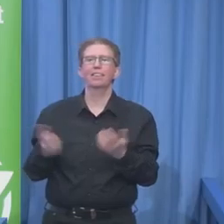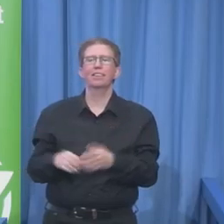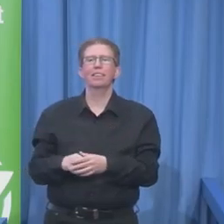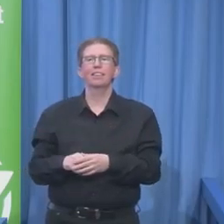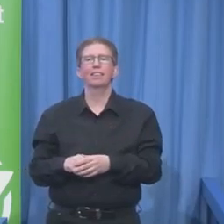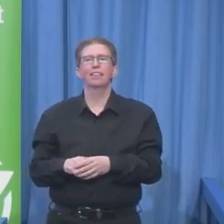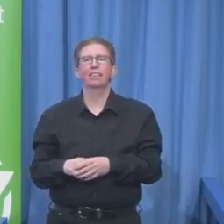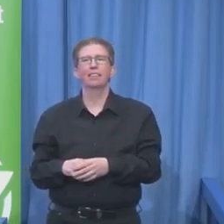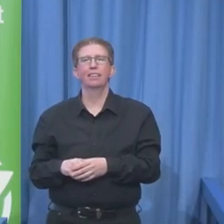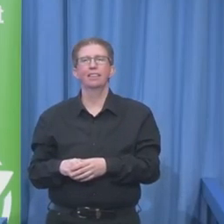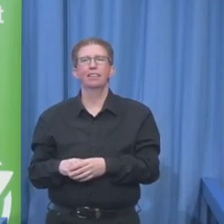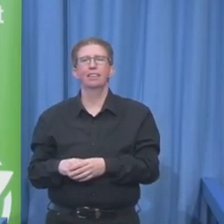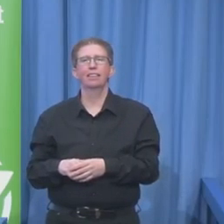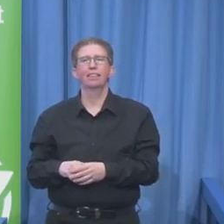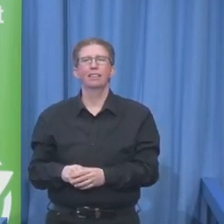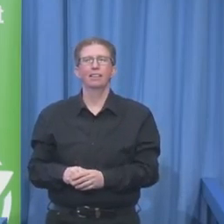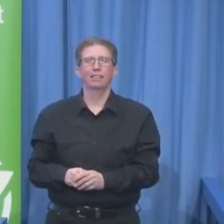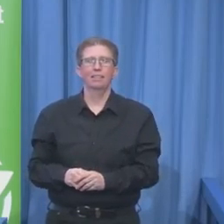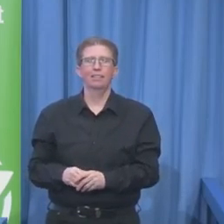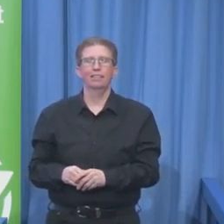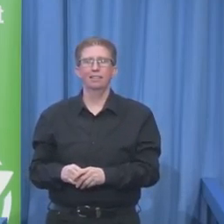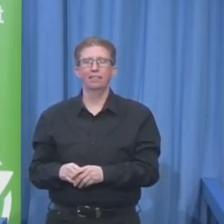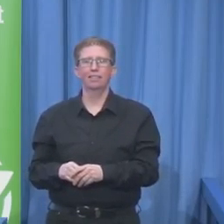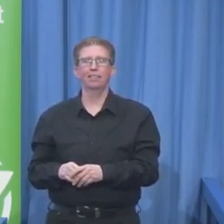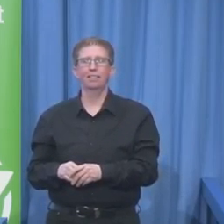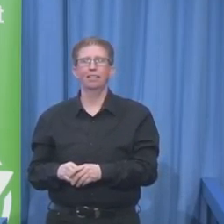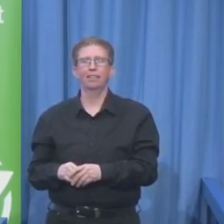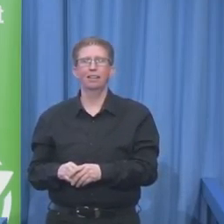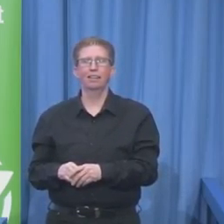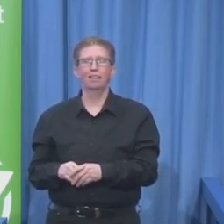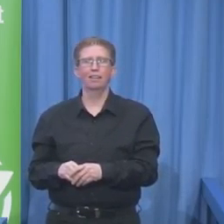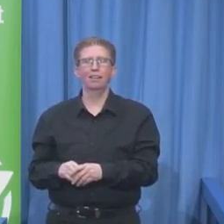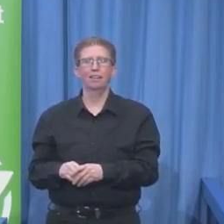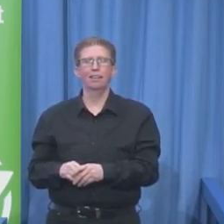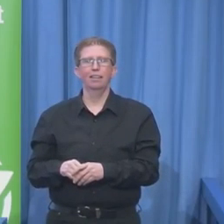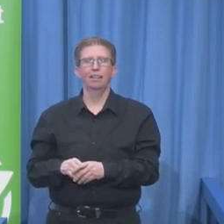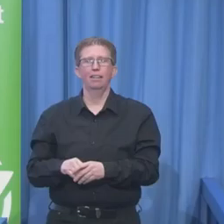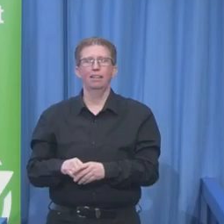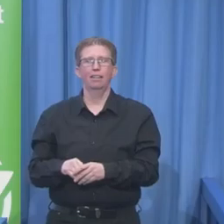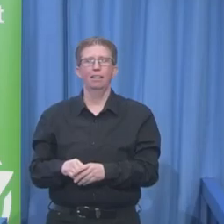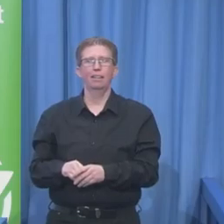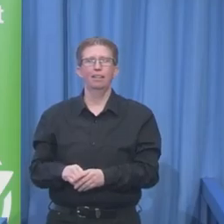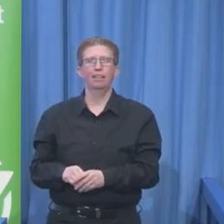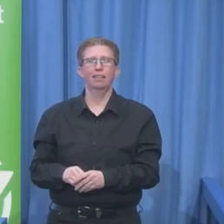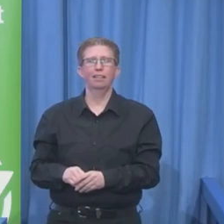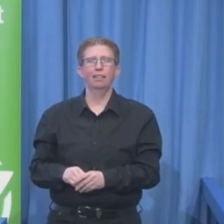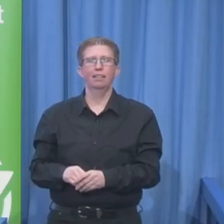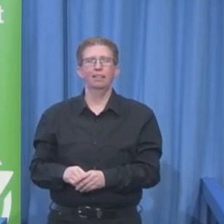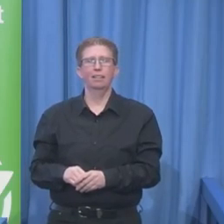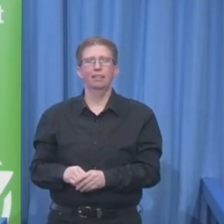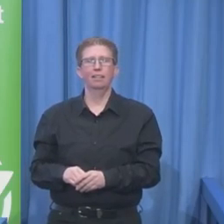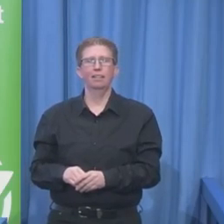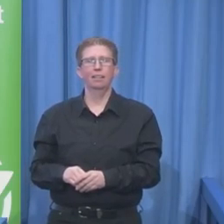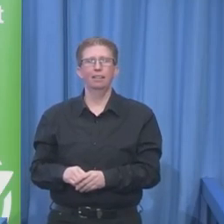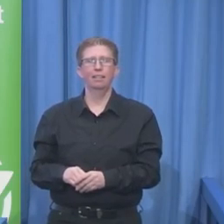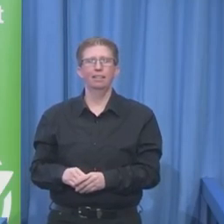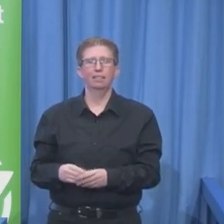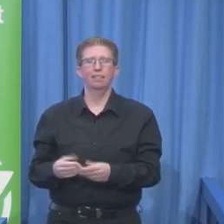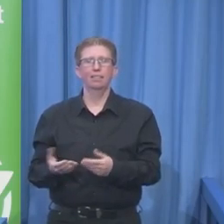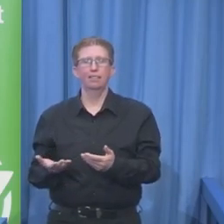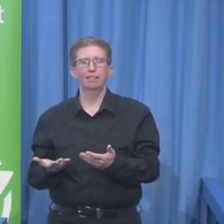start with a short introduction. Who is sitting here? Who are the panelists? So everybody should introduce himself